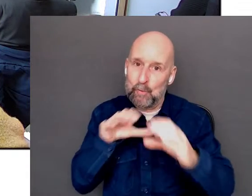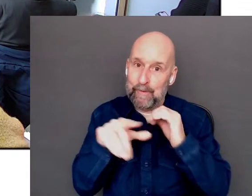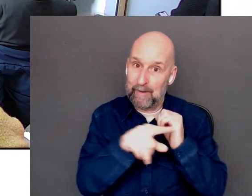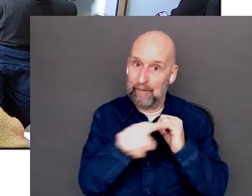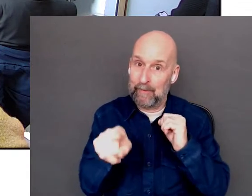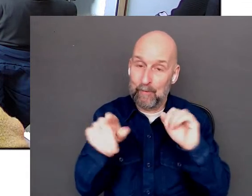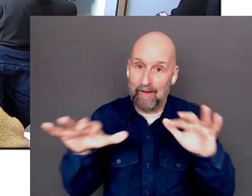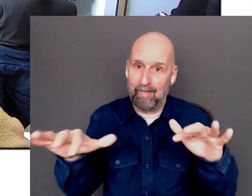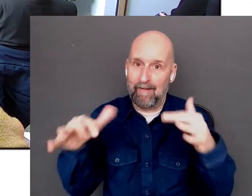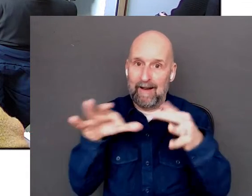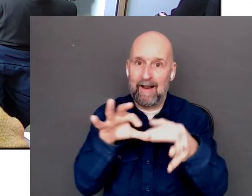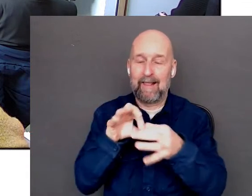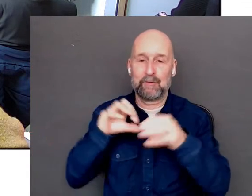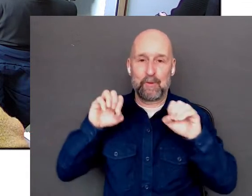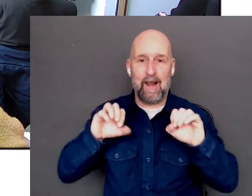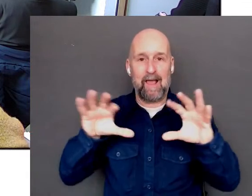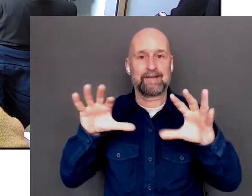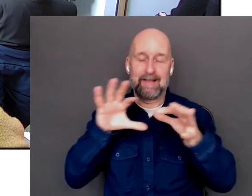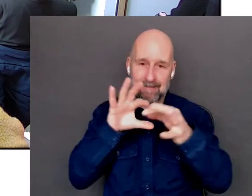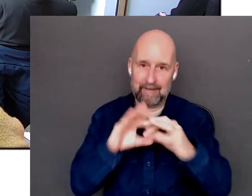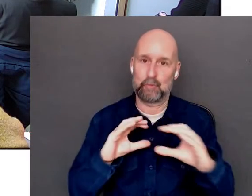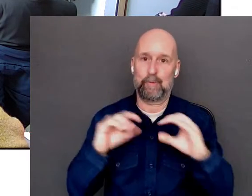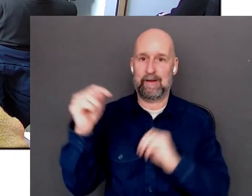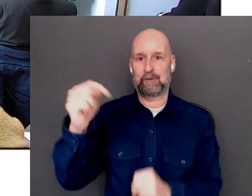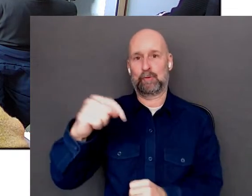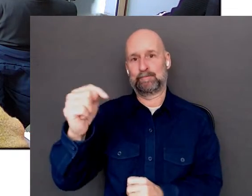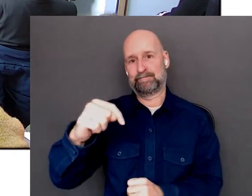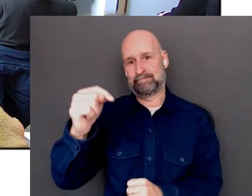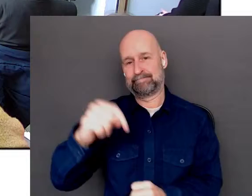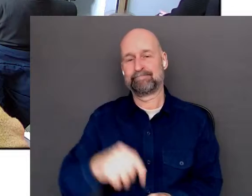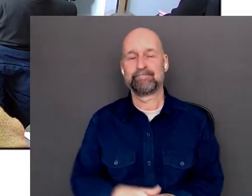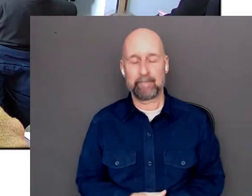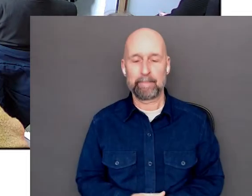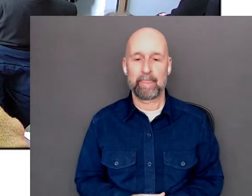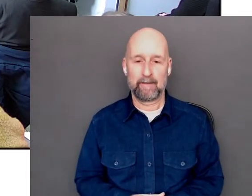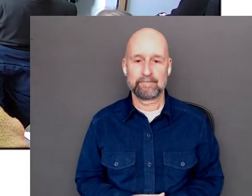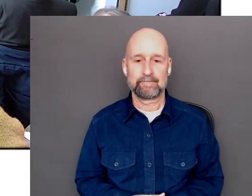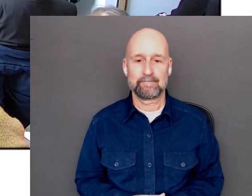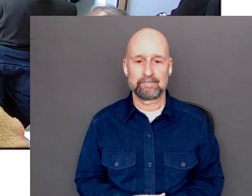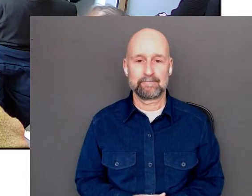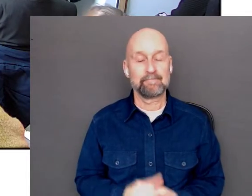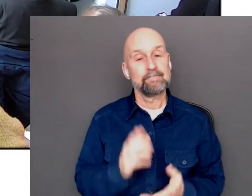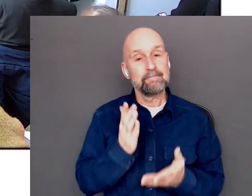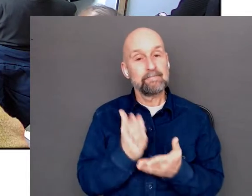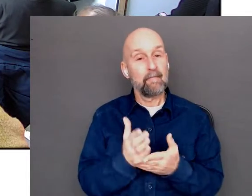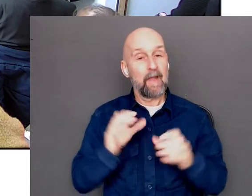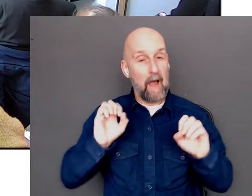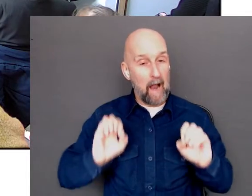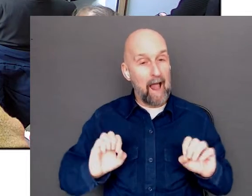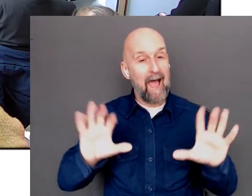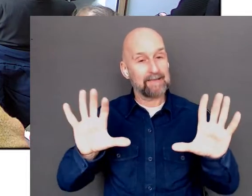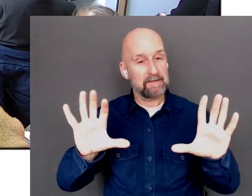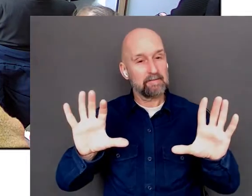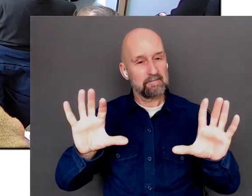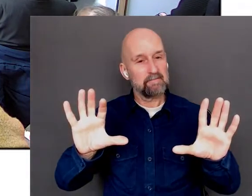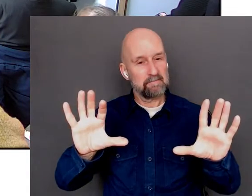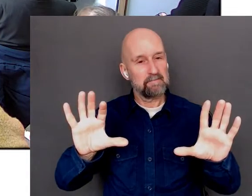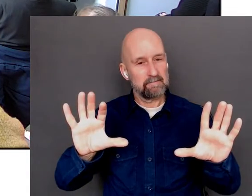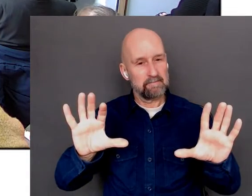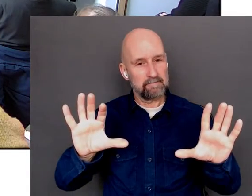to communication and. Yeah, I think in general, light, like if we go